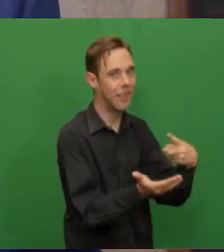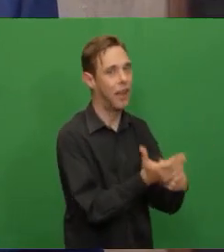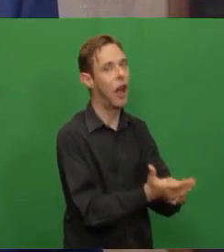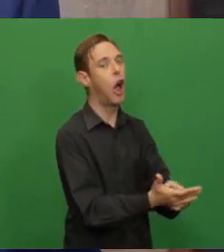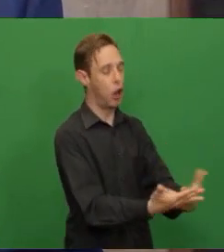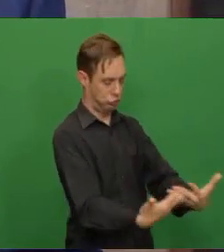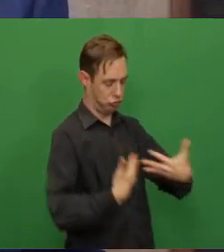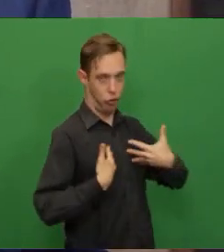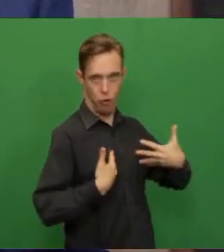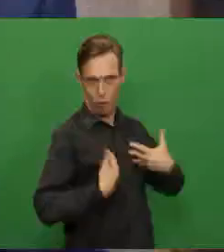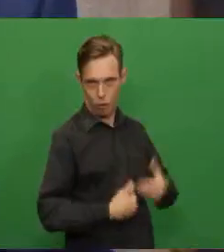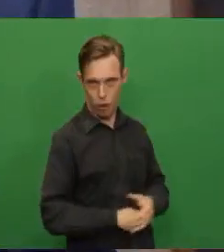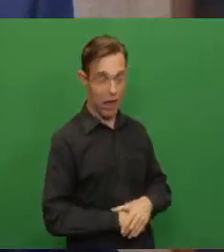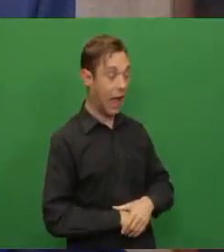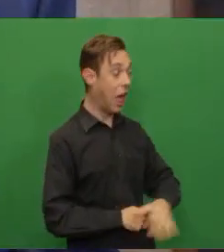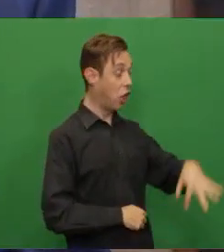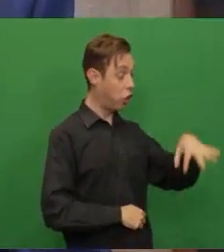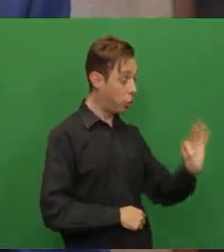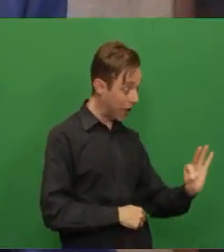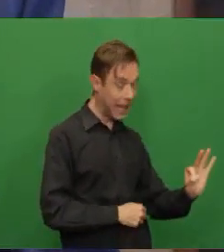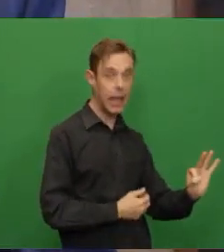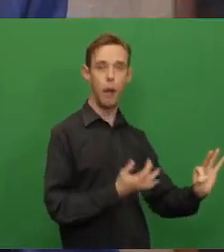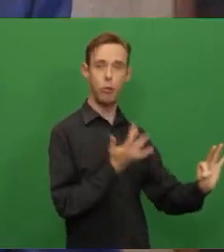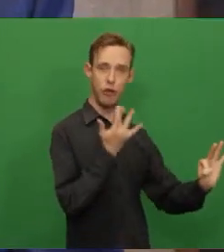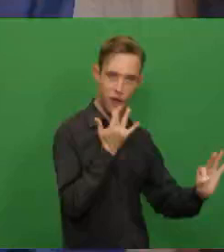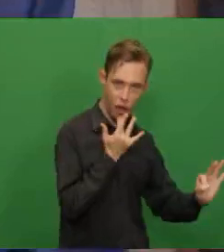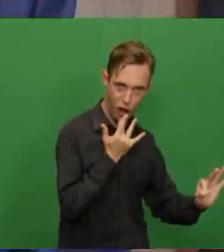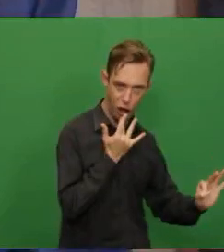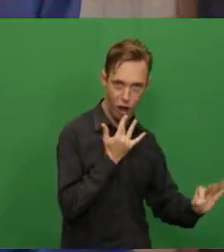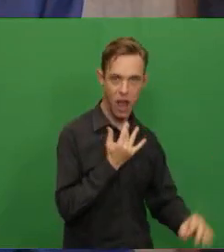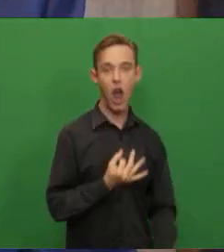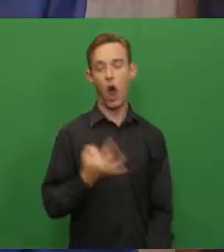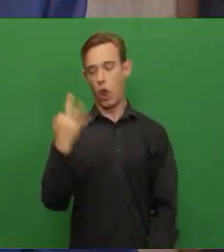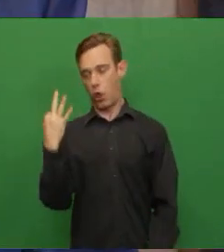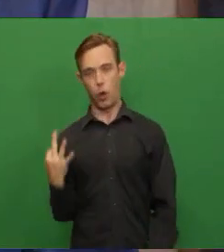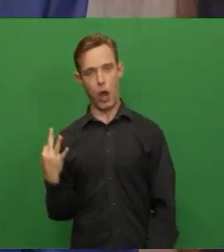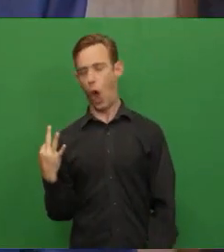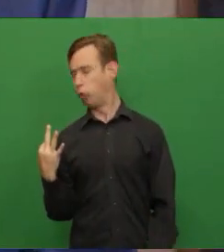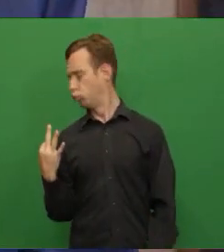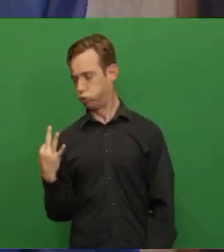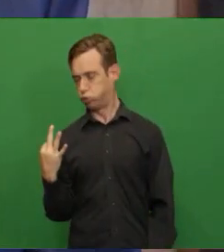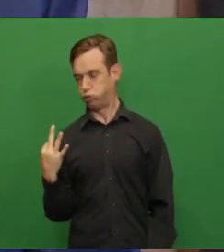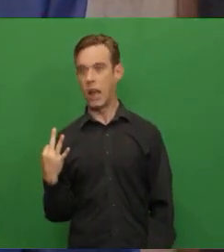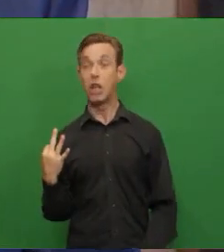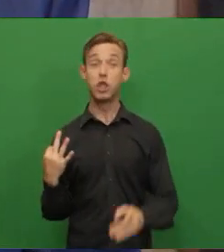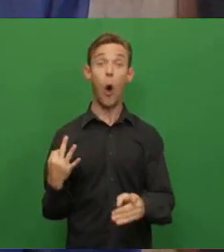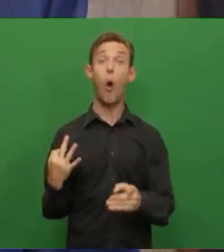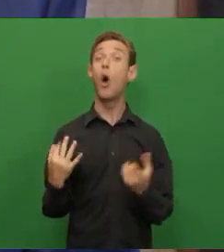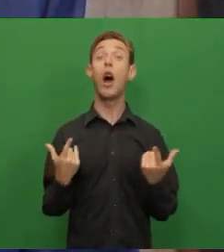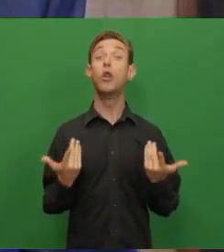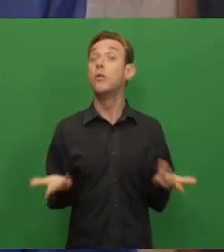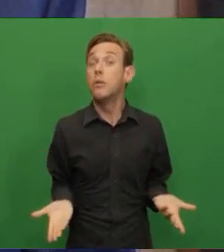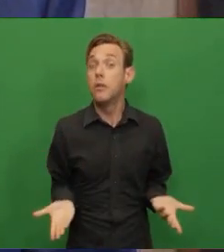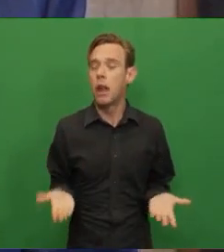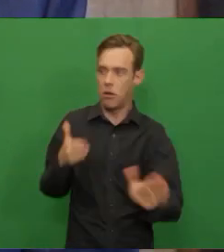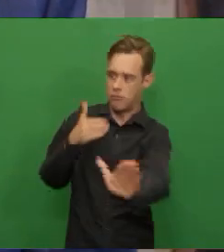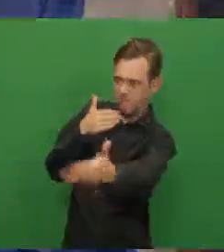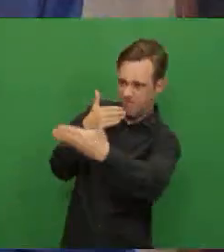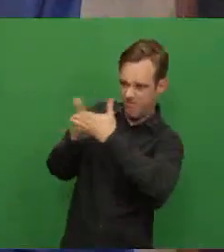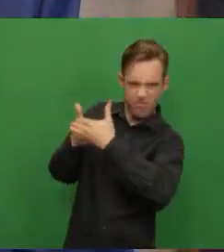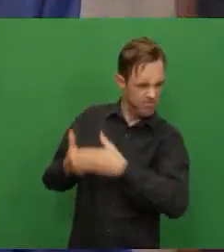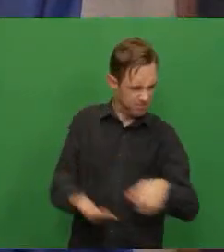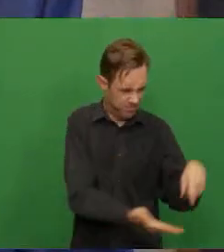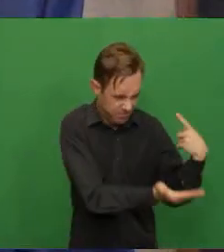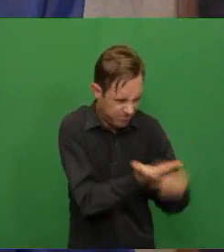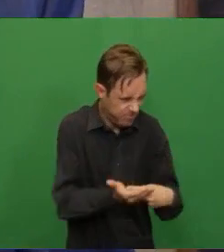then happens is that we close the room and we debate vigorously until a decision is taken. And in